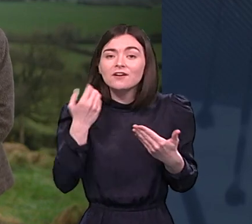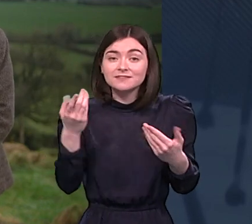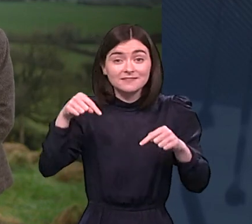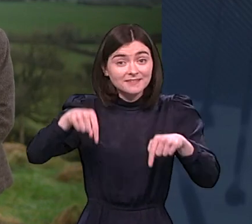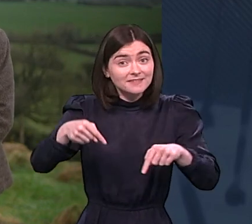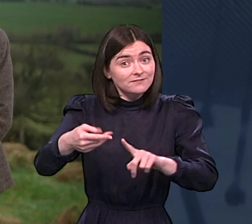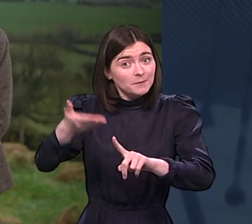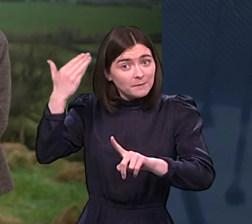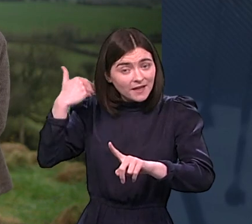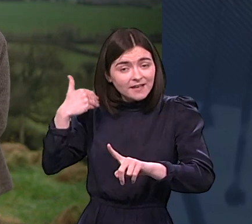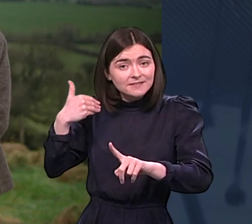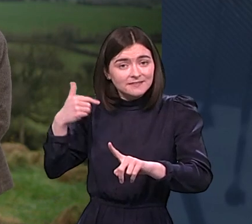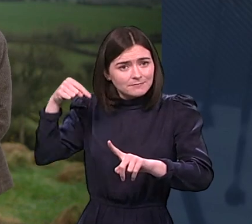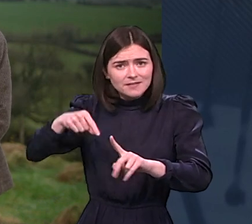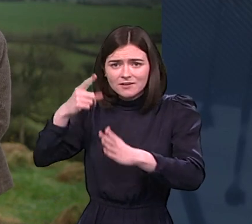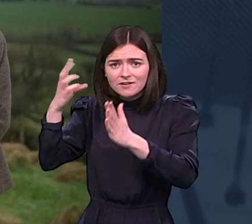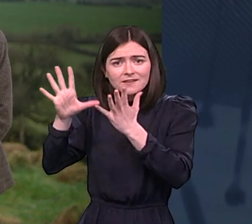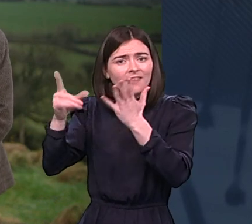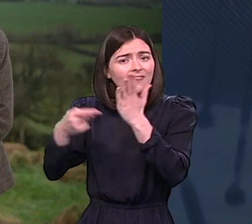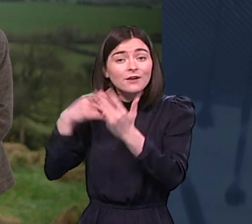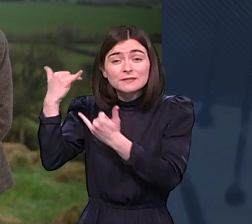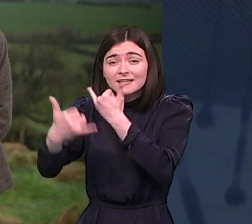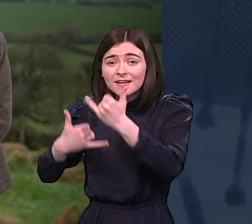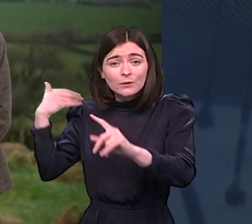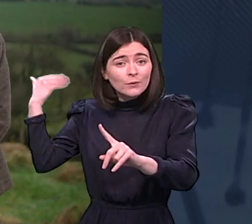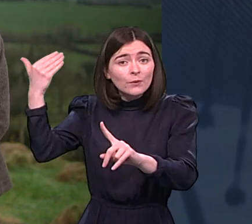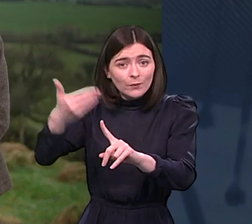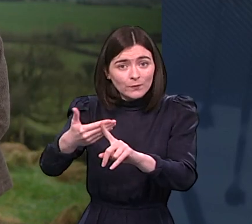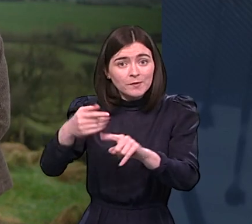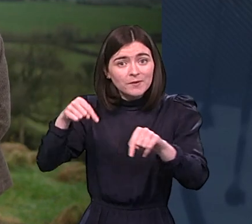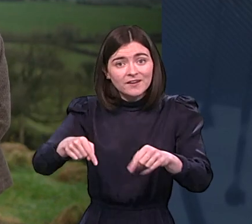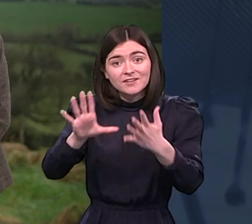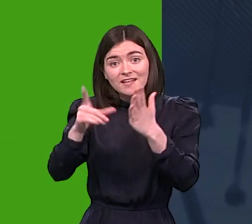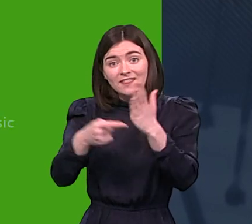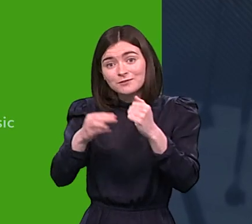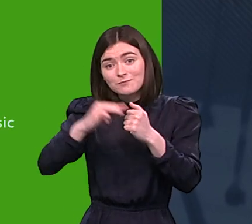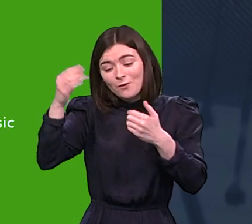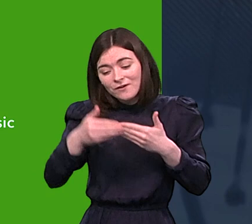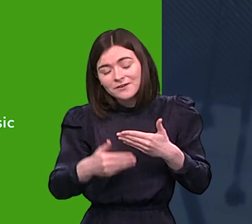from the past. This has been here 10,000 years. It's going to be here another 10,000 years.